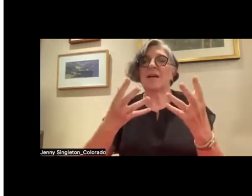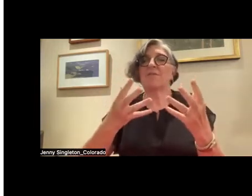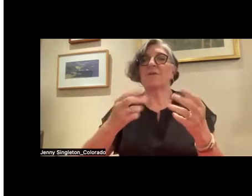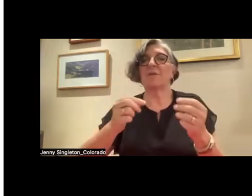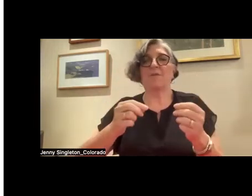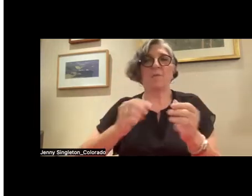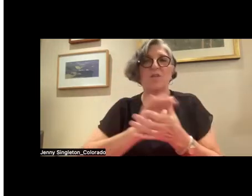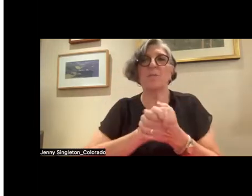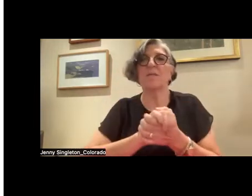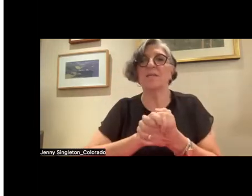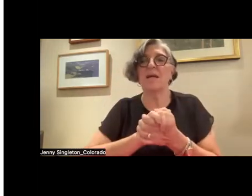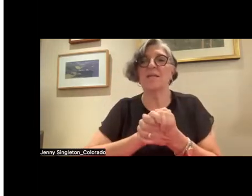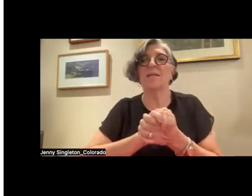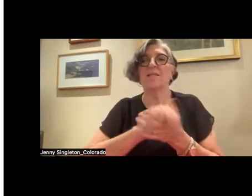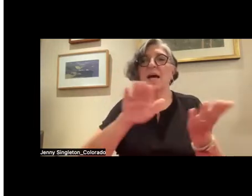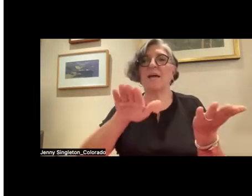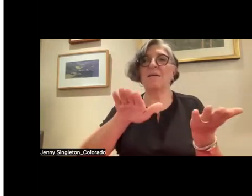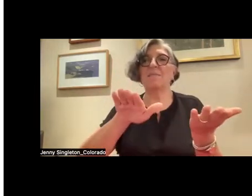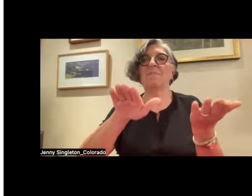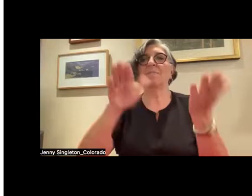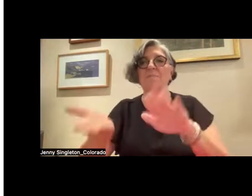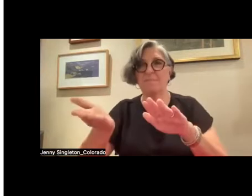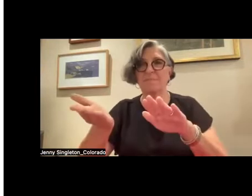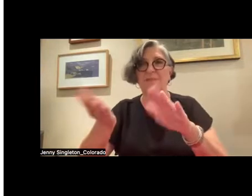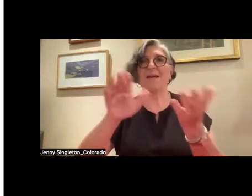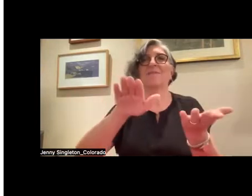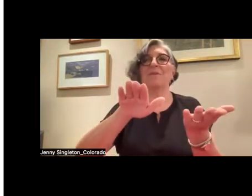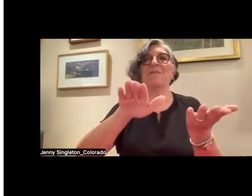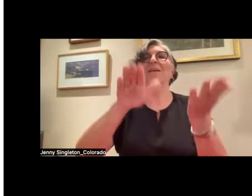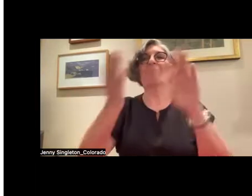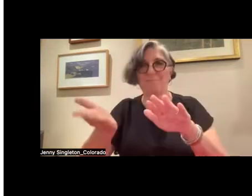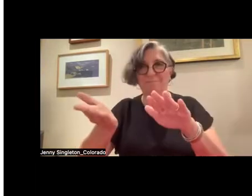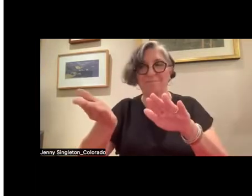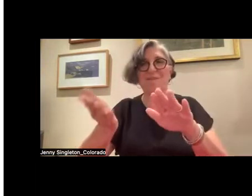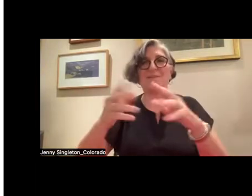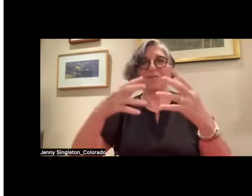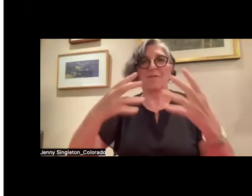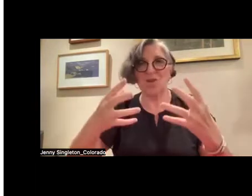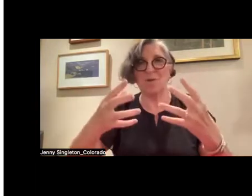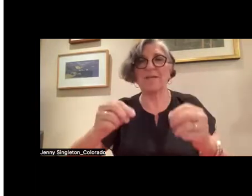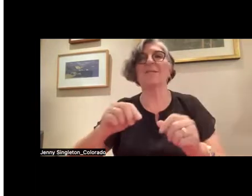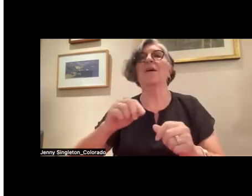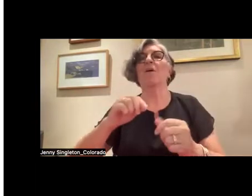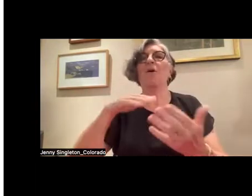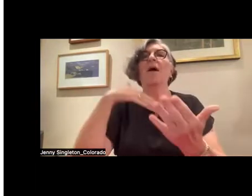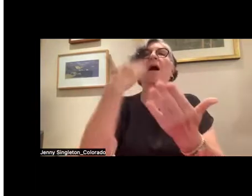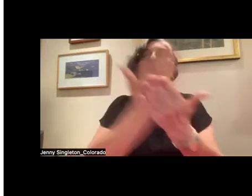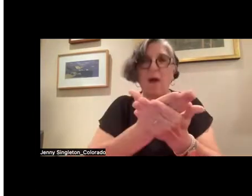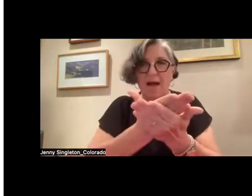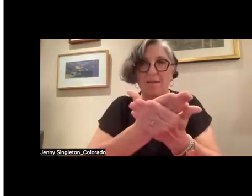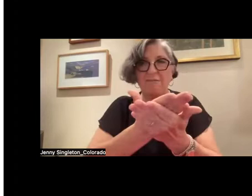sign itself. So that if you watch me, the sign die, okay, so there's a sort of a terminus,